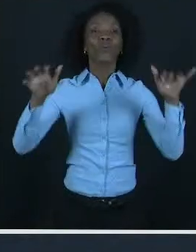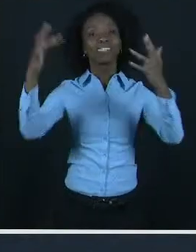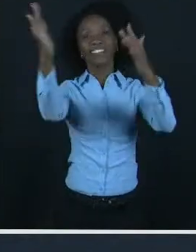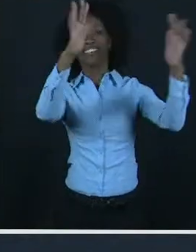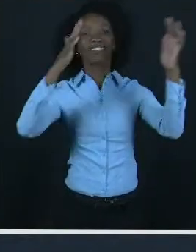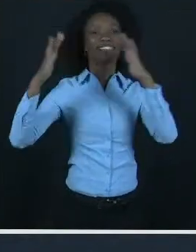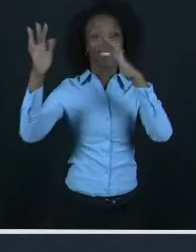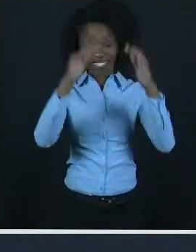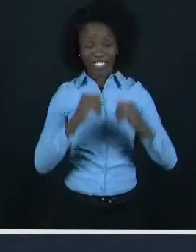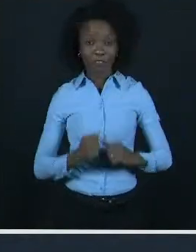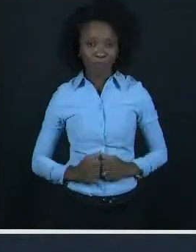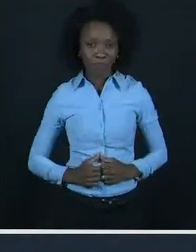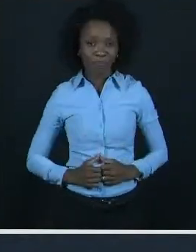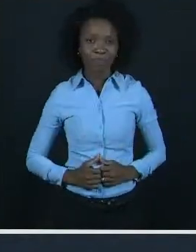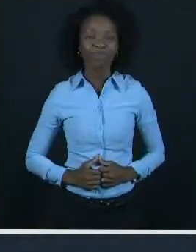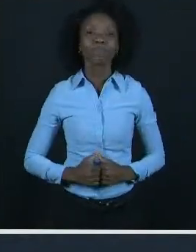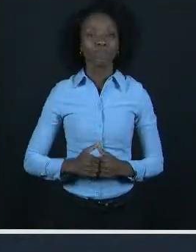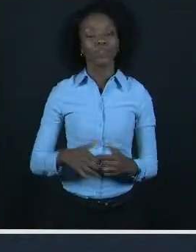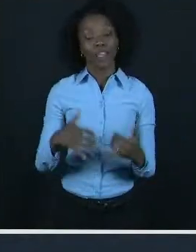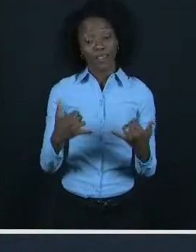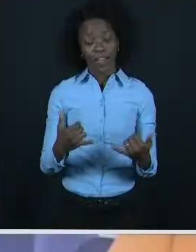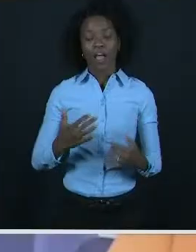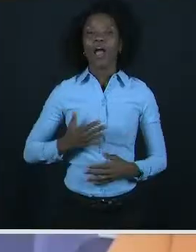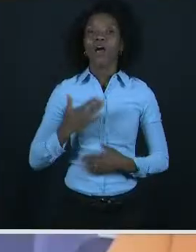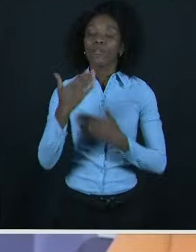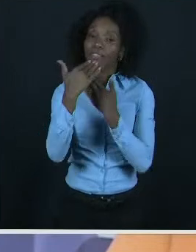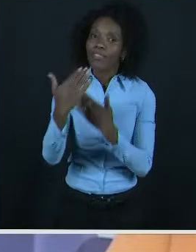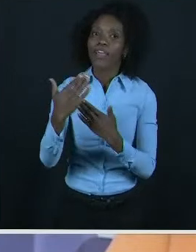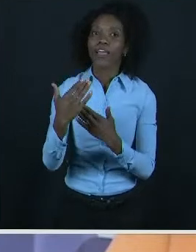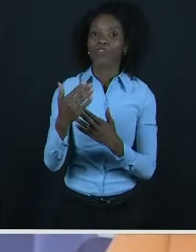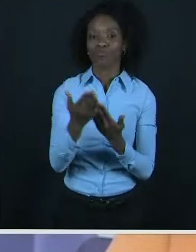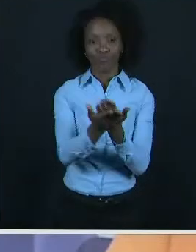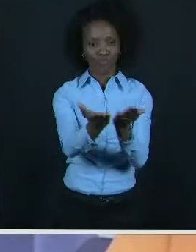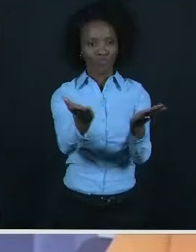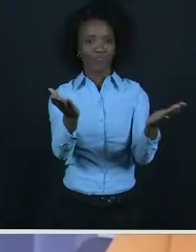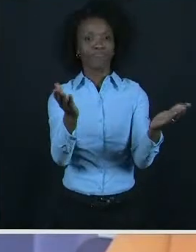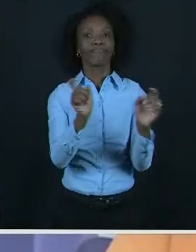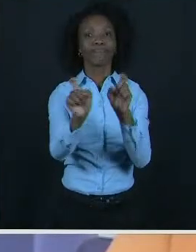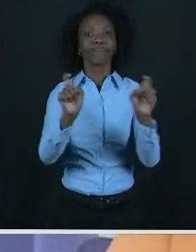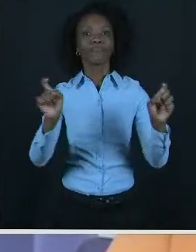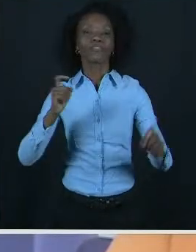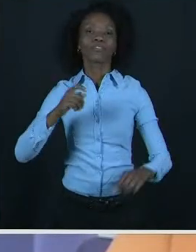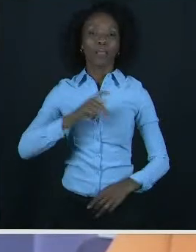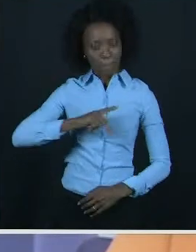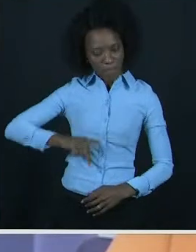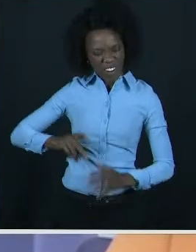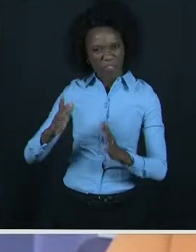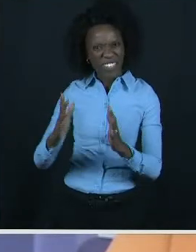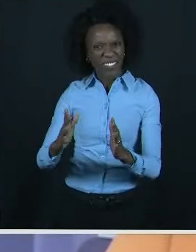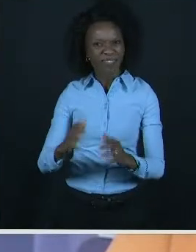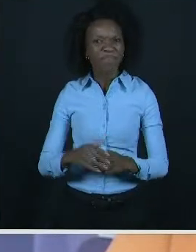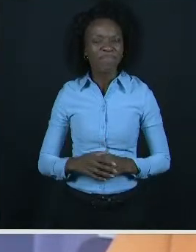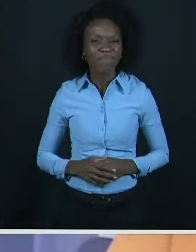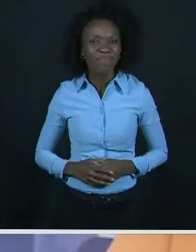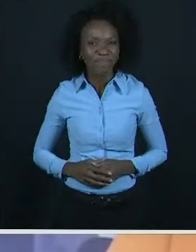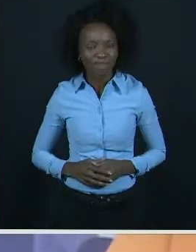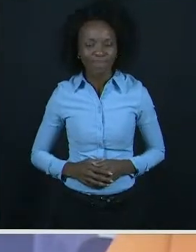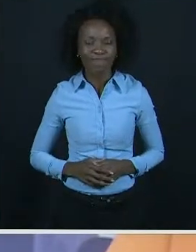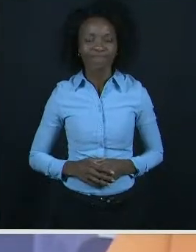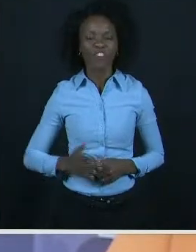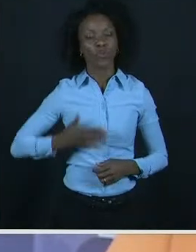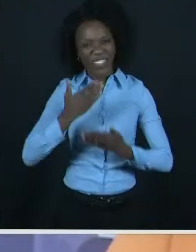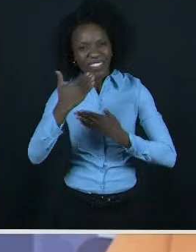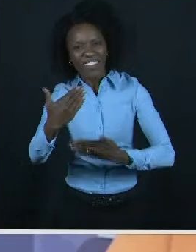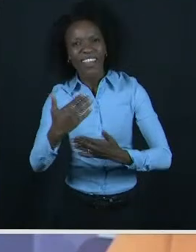Now, I'd like to thank our premiers. Our premiers are here. I want to thank